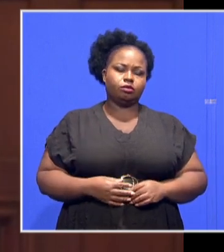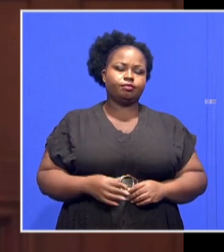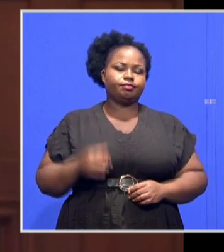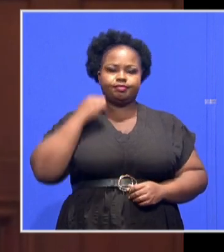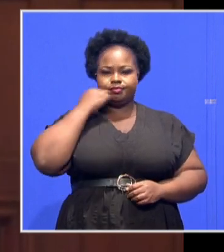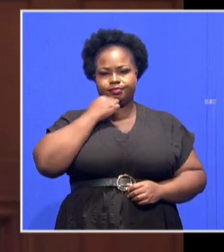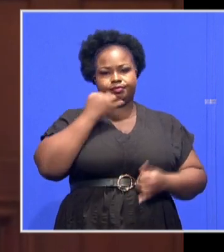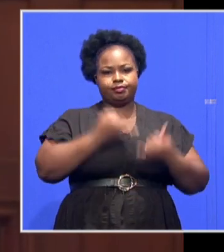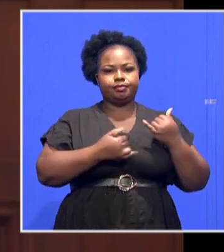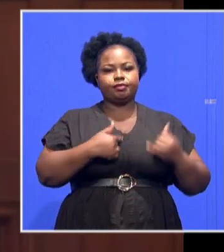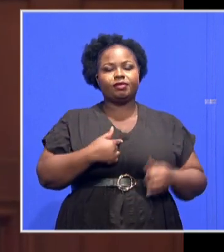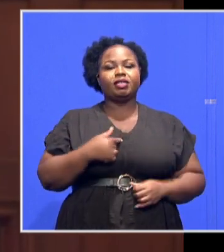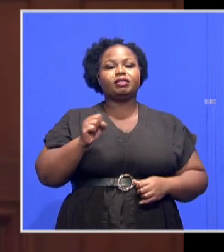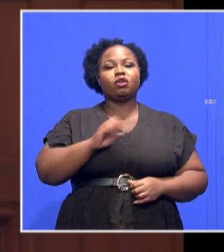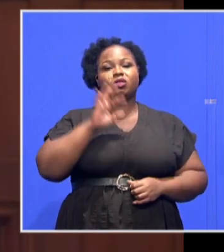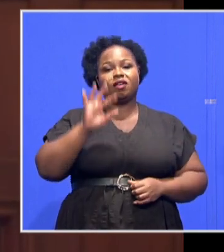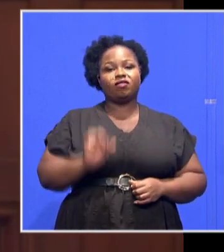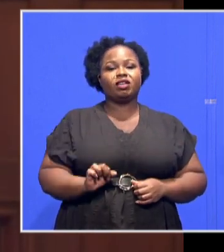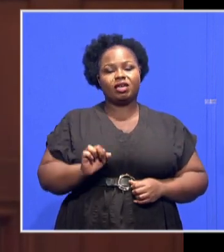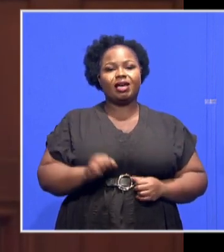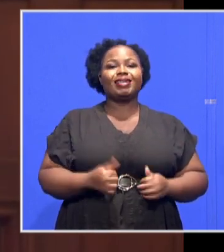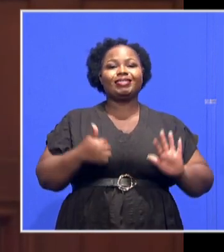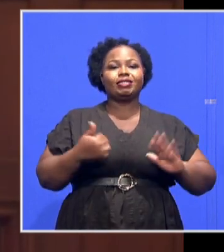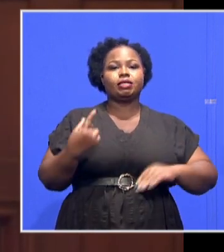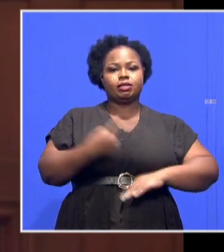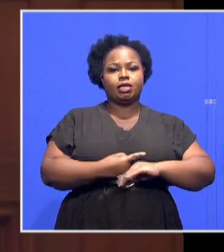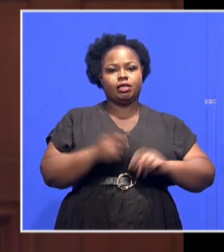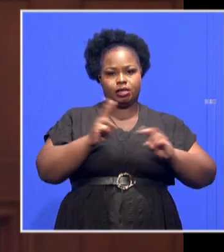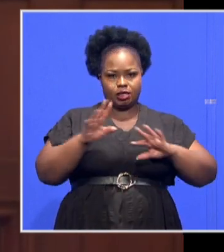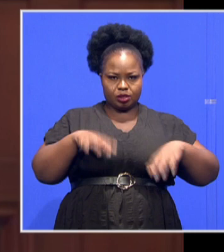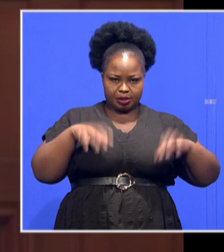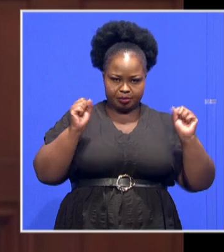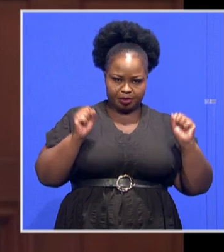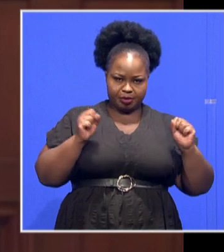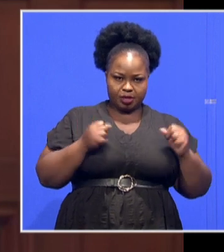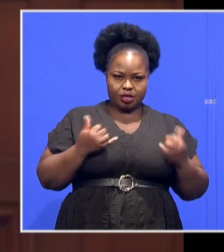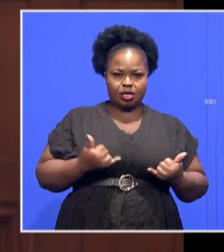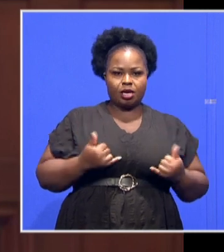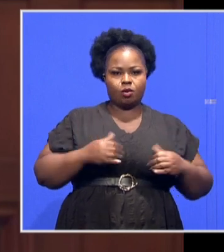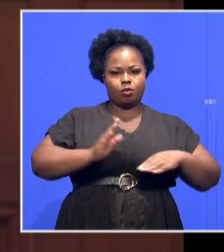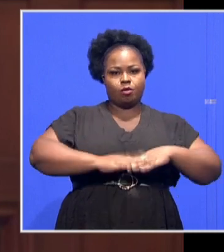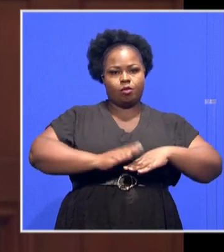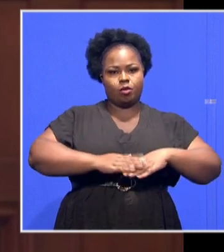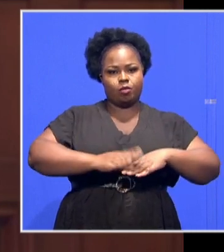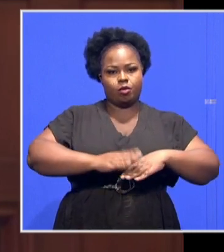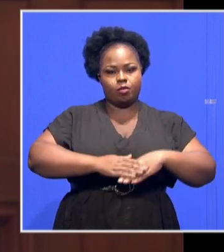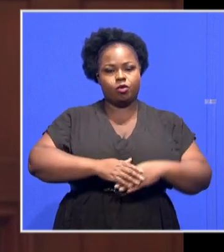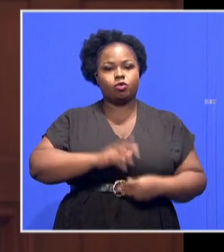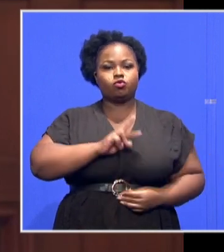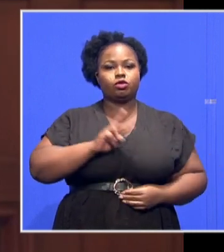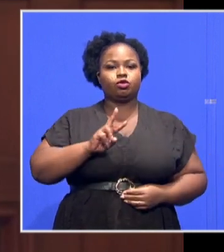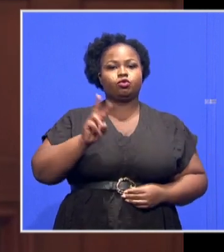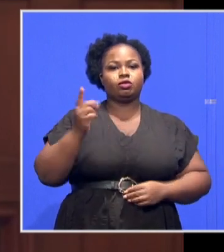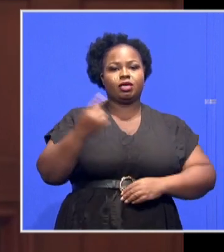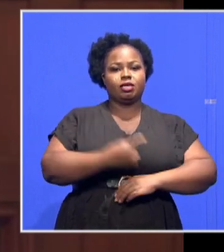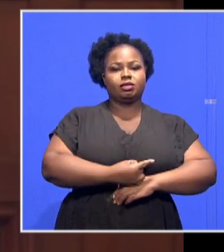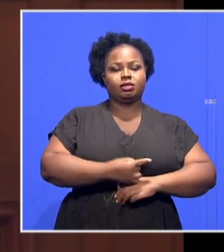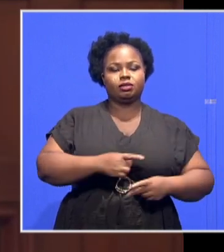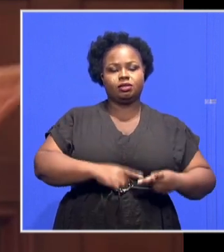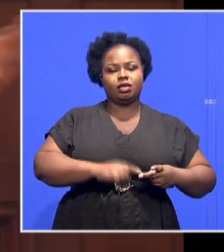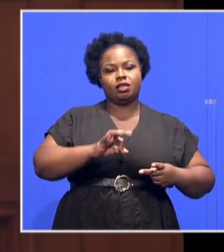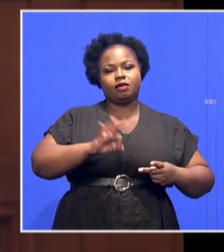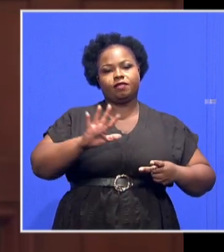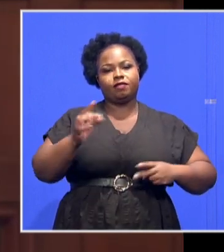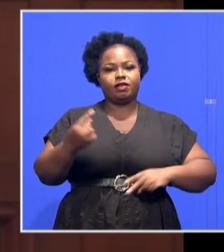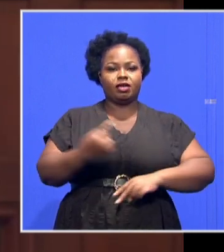Since then, it has gone up every single year. First to 22 days, then 35 days. And